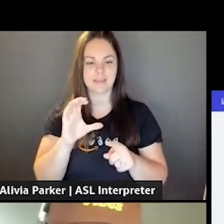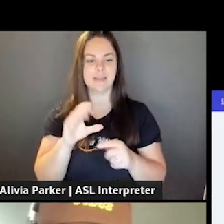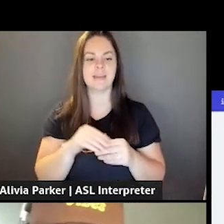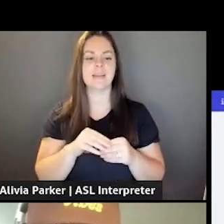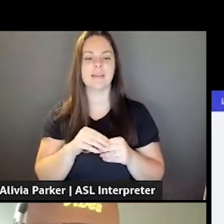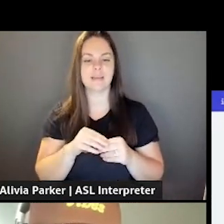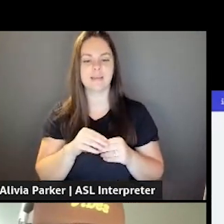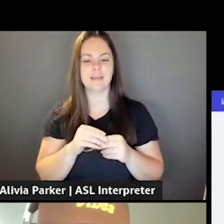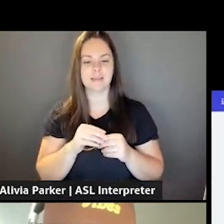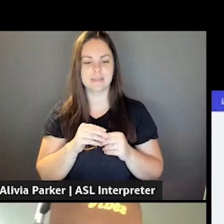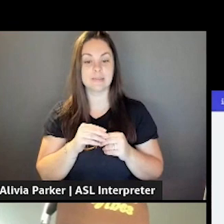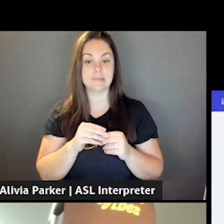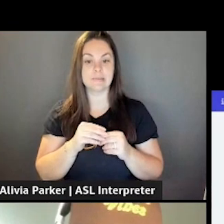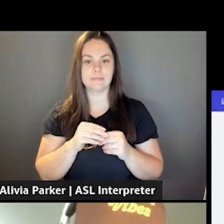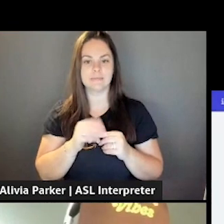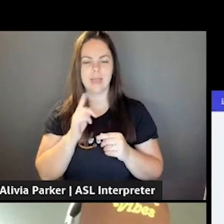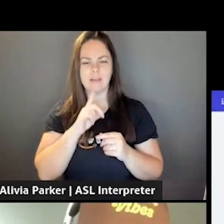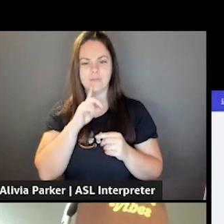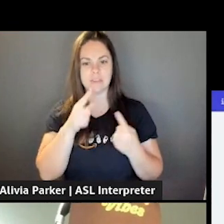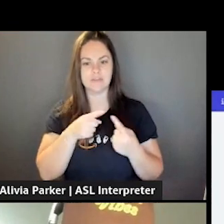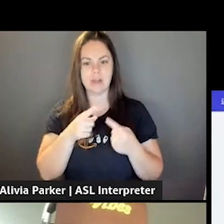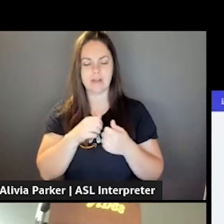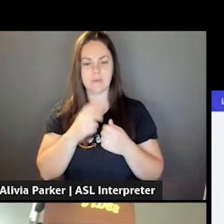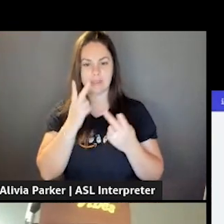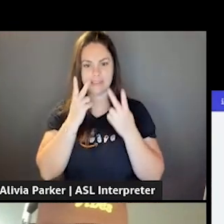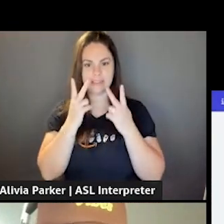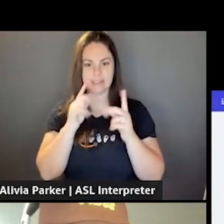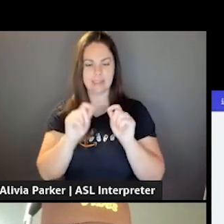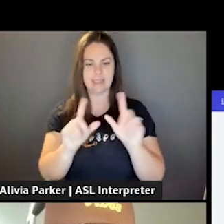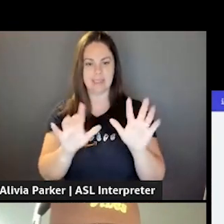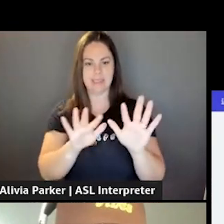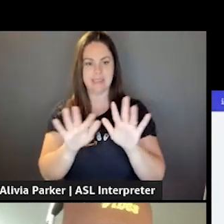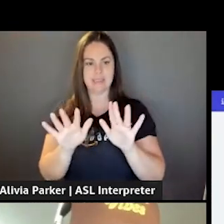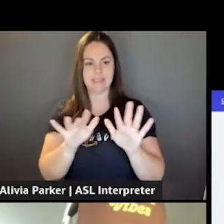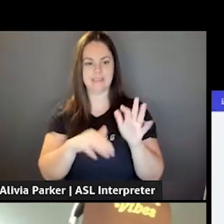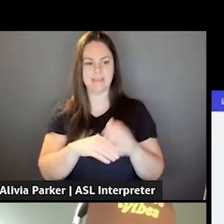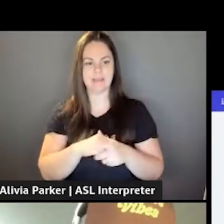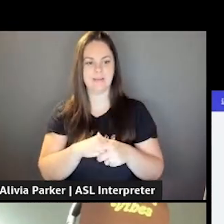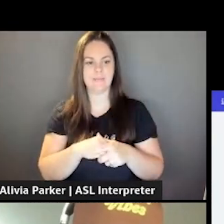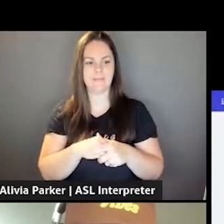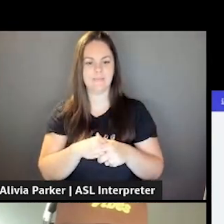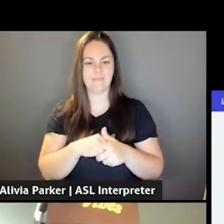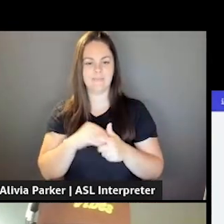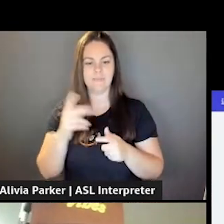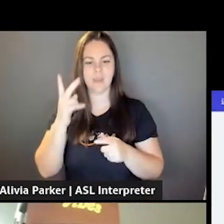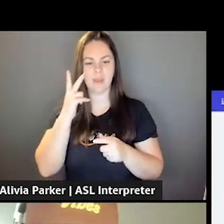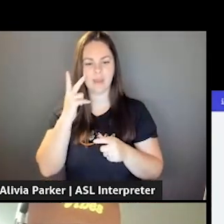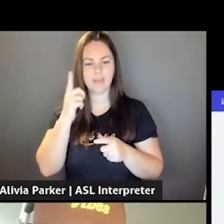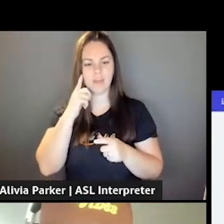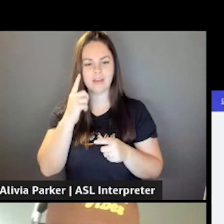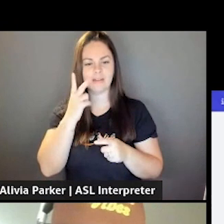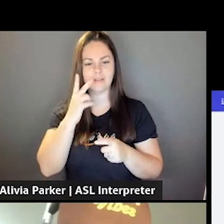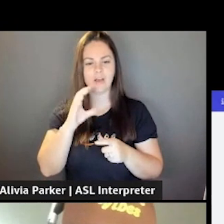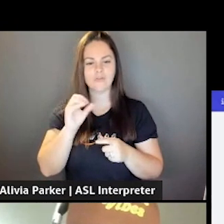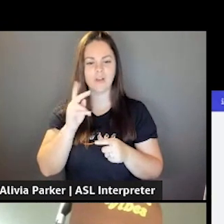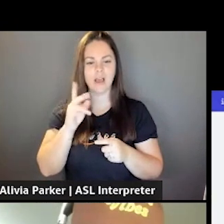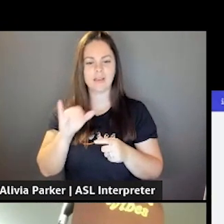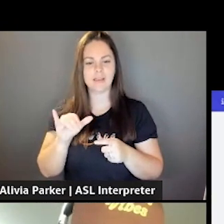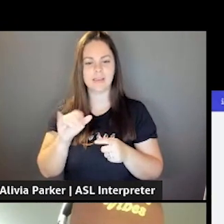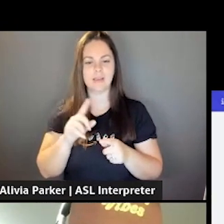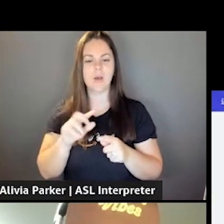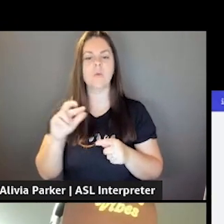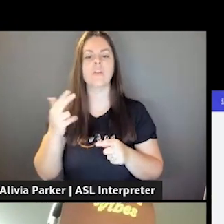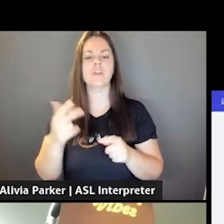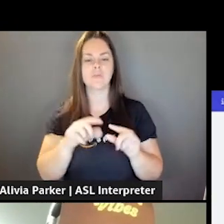I AppSync. I really struggle with these. I thought I had Slovakia for a second, but that's not it. Third row from the bottom.